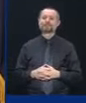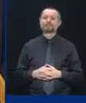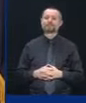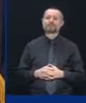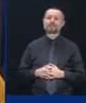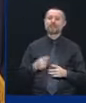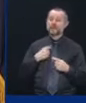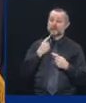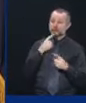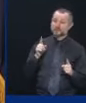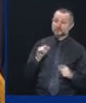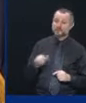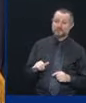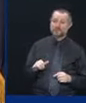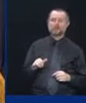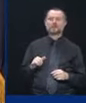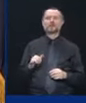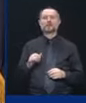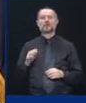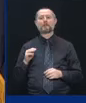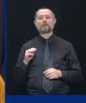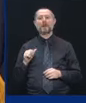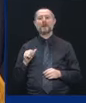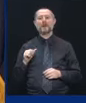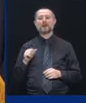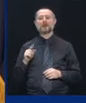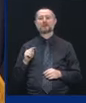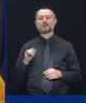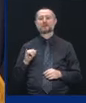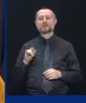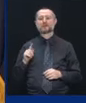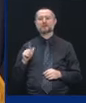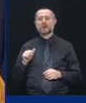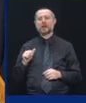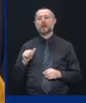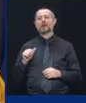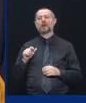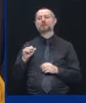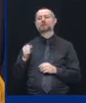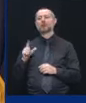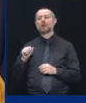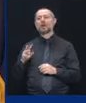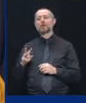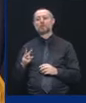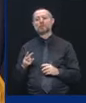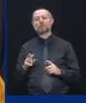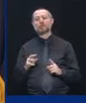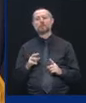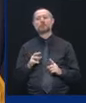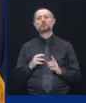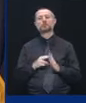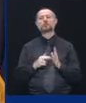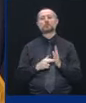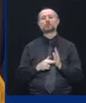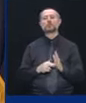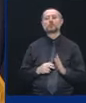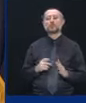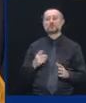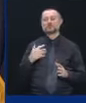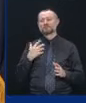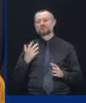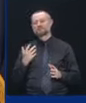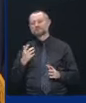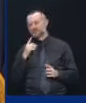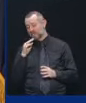announced Matilda's rule, right? We knew this was going to happen because the federal government said they were going to